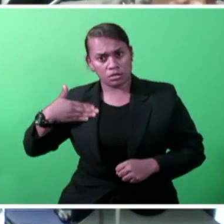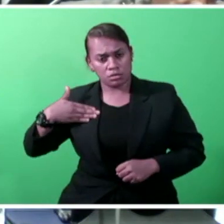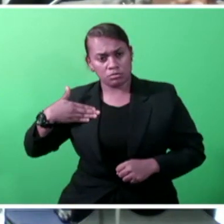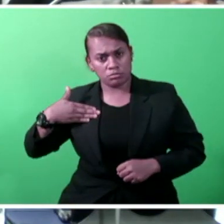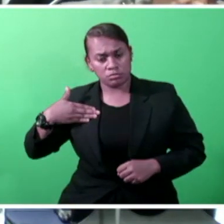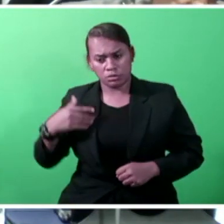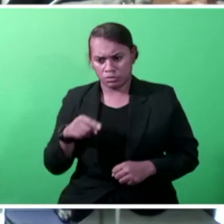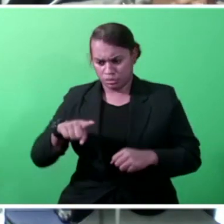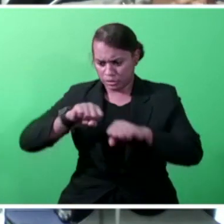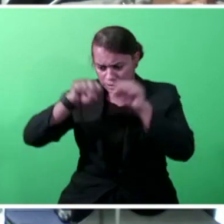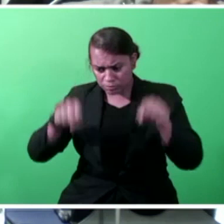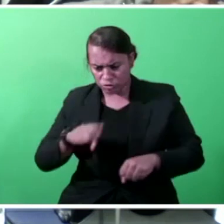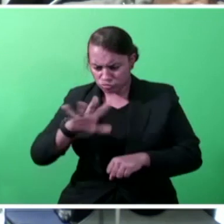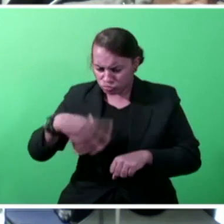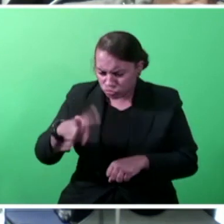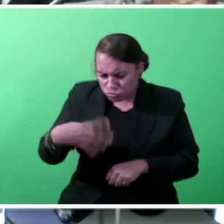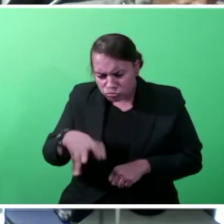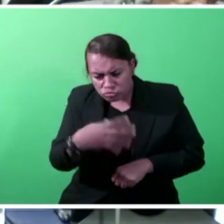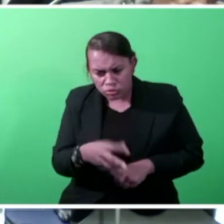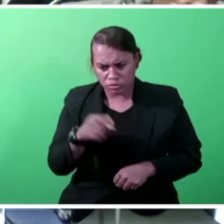system, had